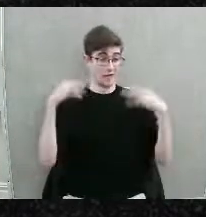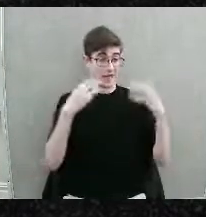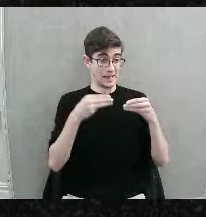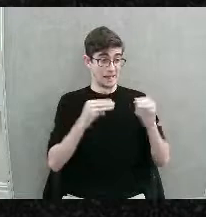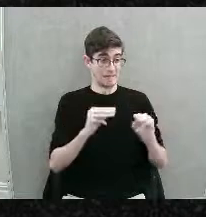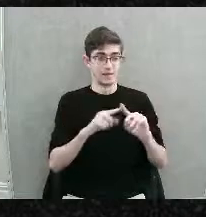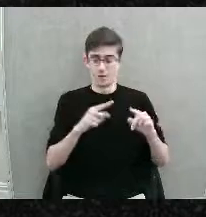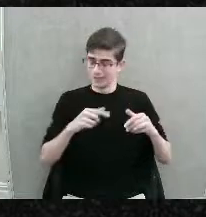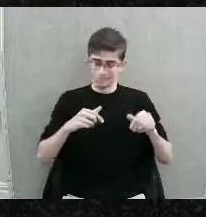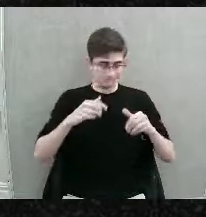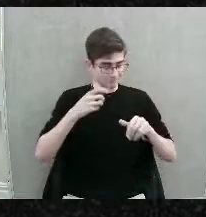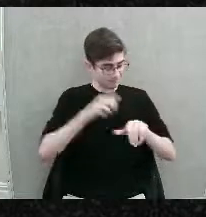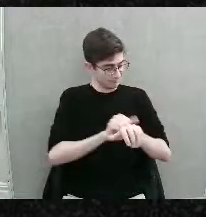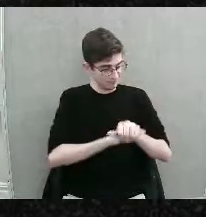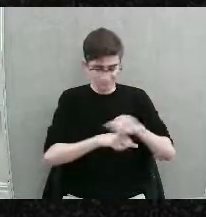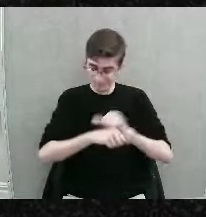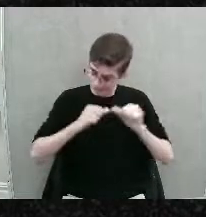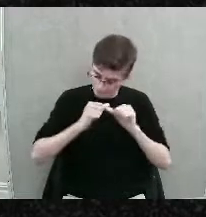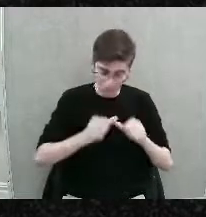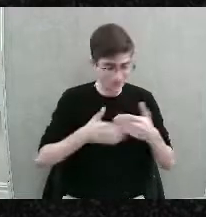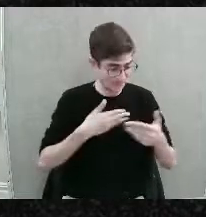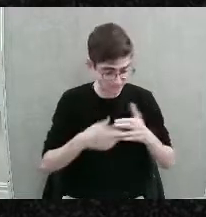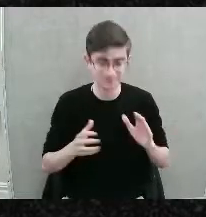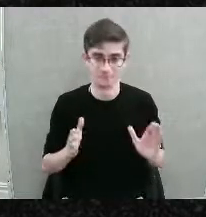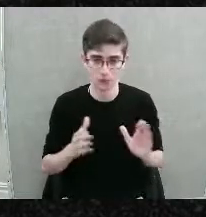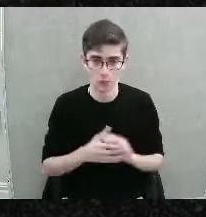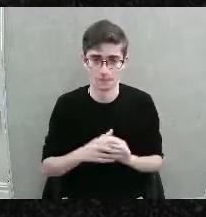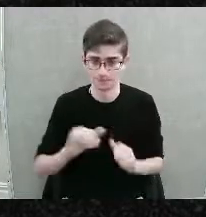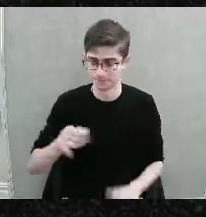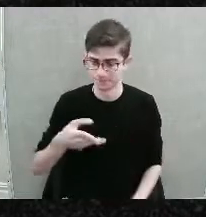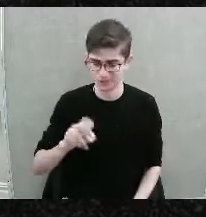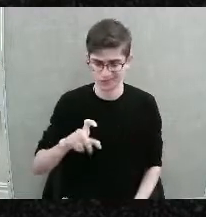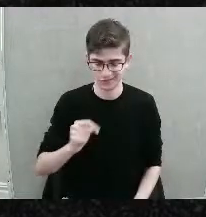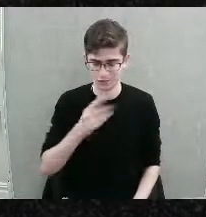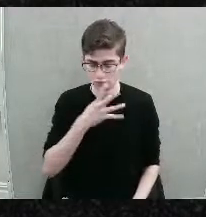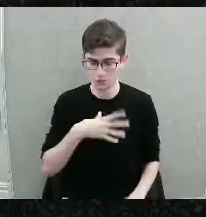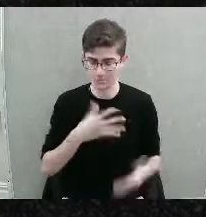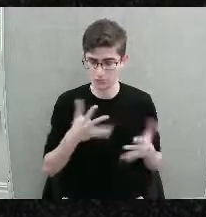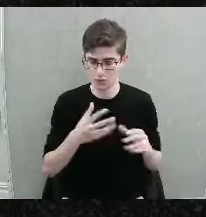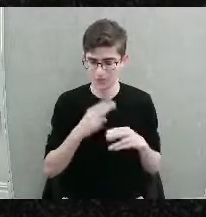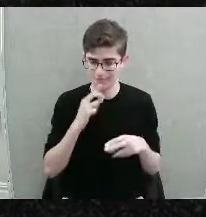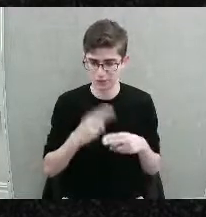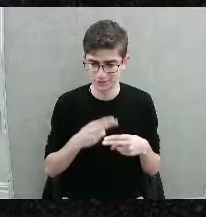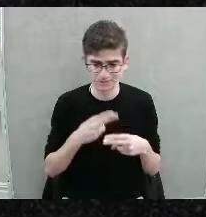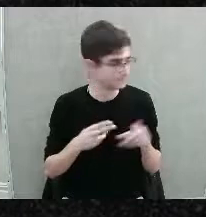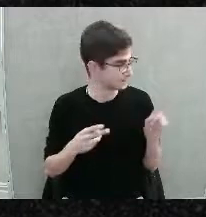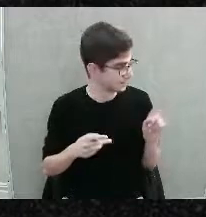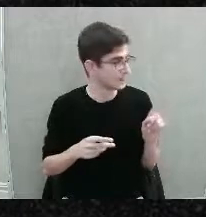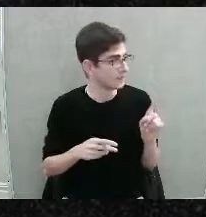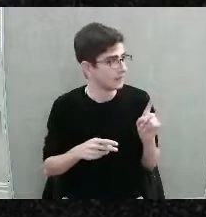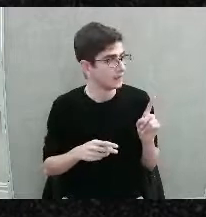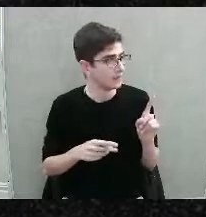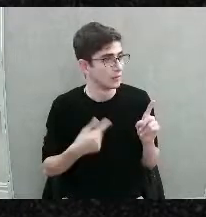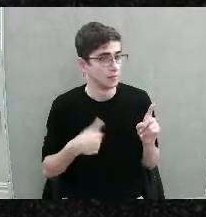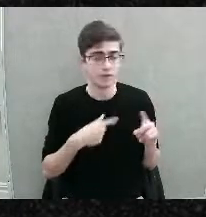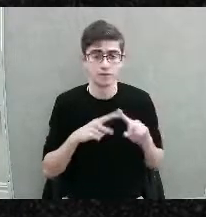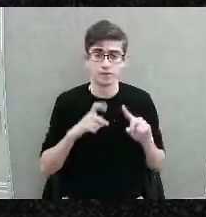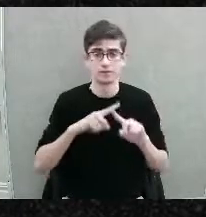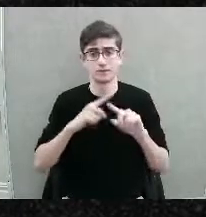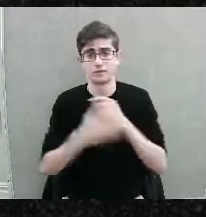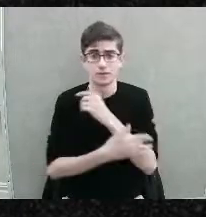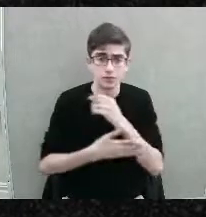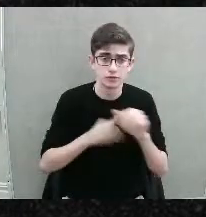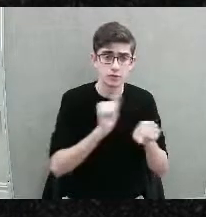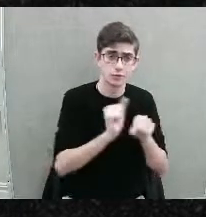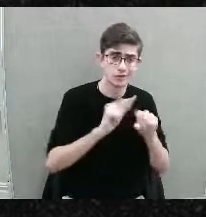but we forged ahead. And so, you know, as Janet mentioned, we came, you know, come from different places. We did work in